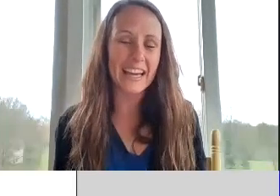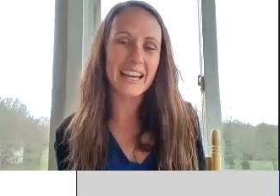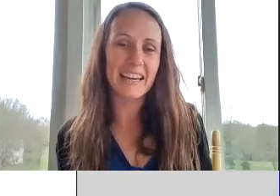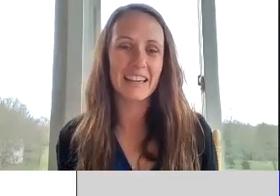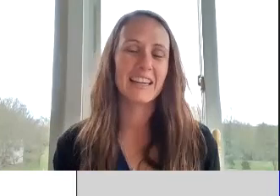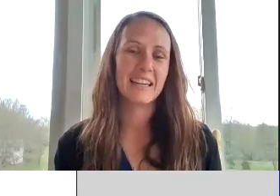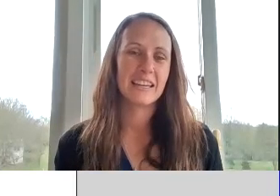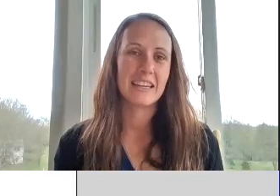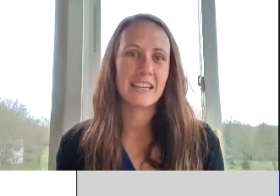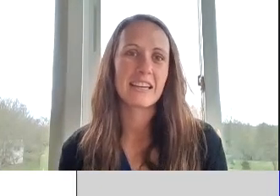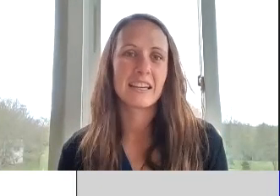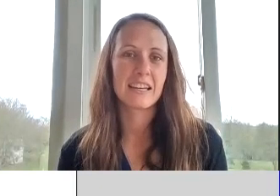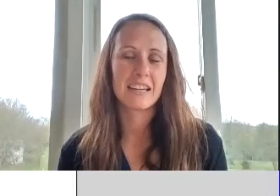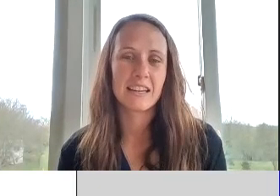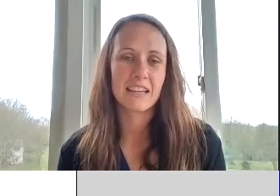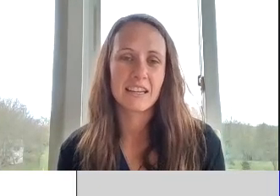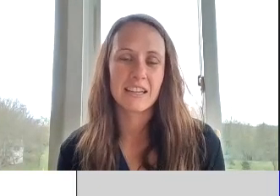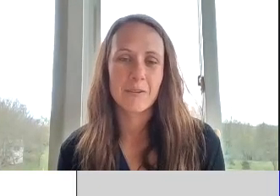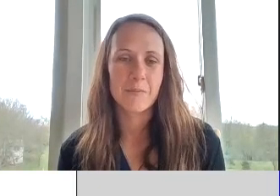doing?